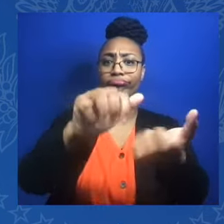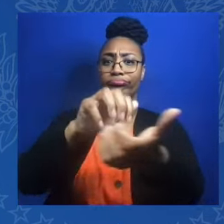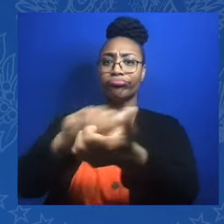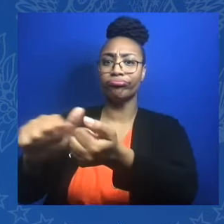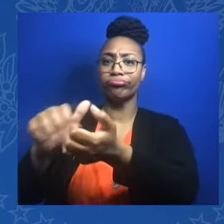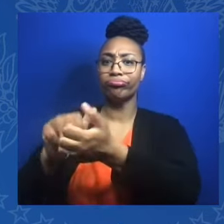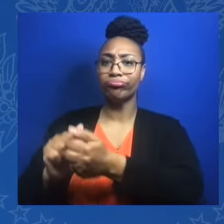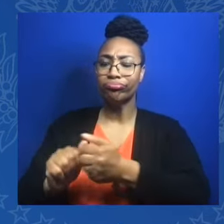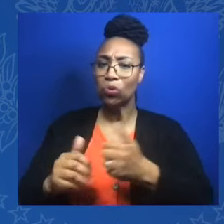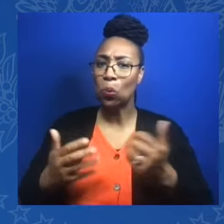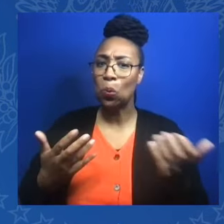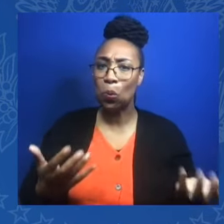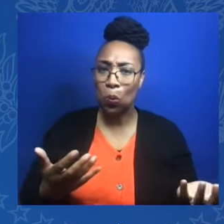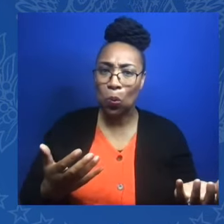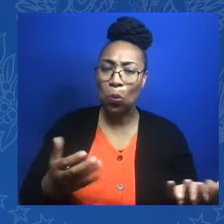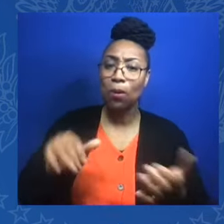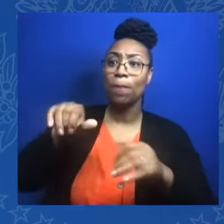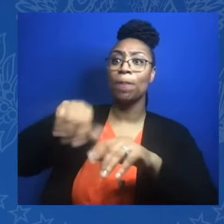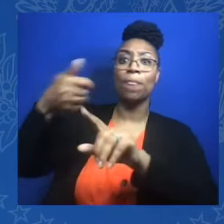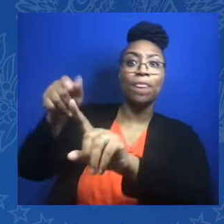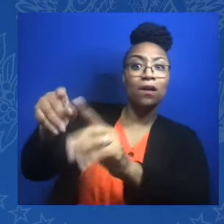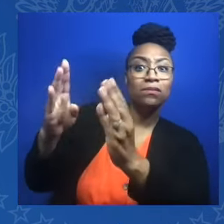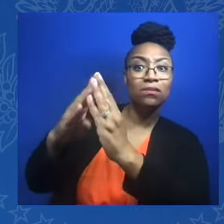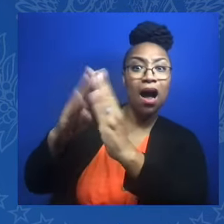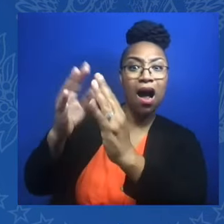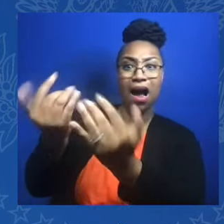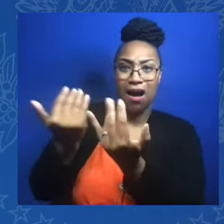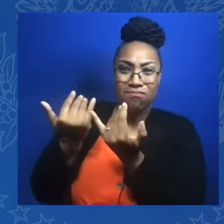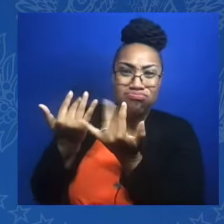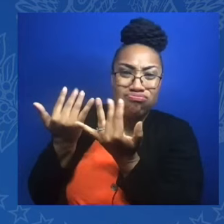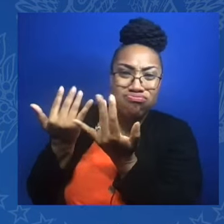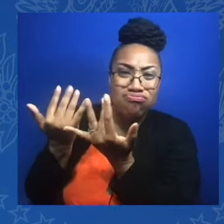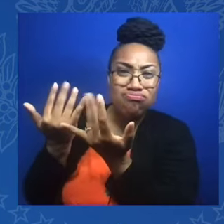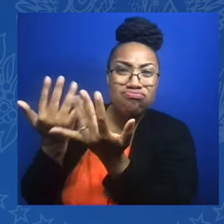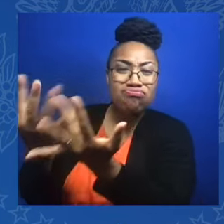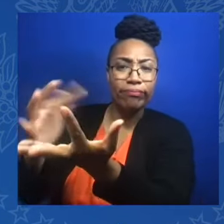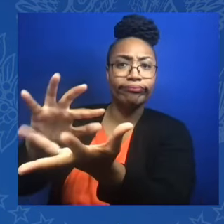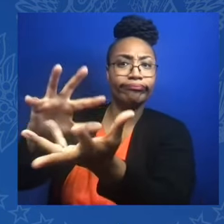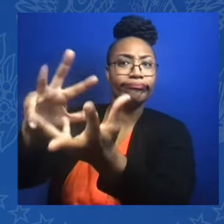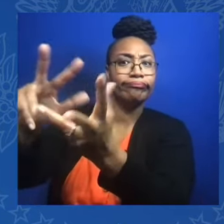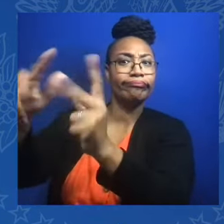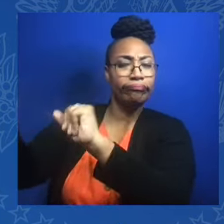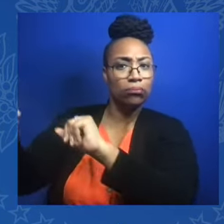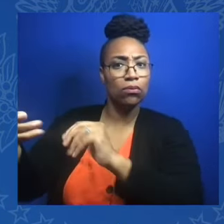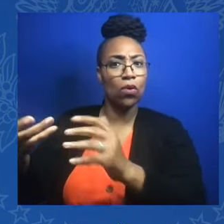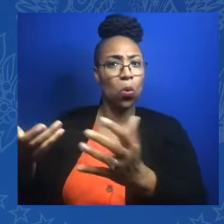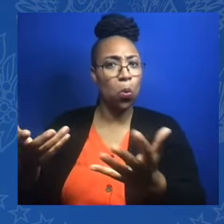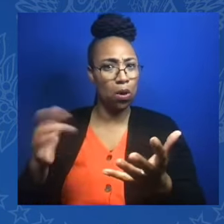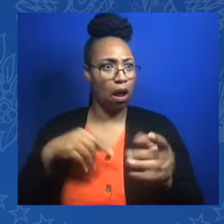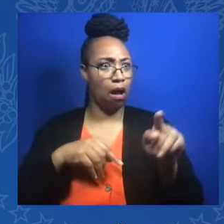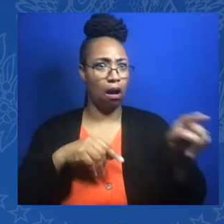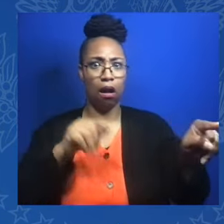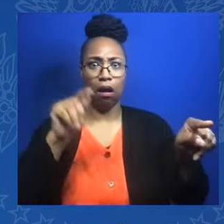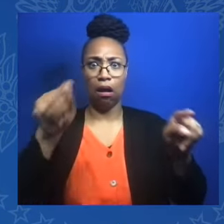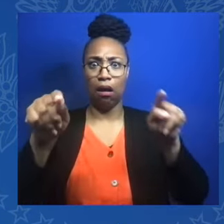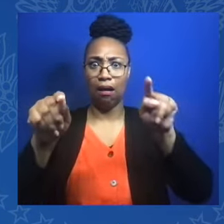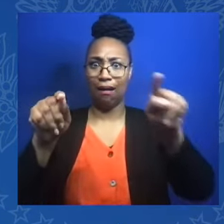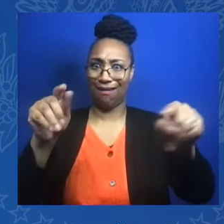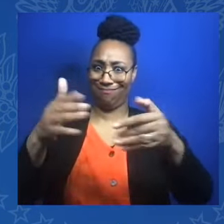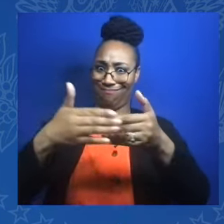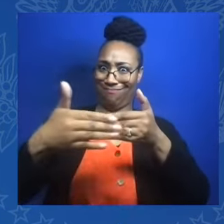wave, I know that responsible leadership means doing more to fight climate